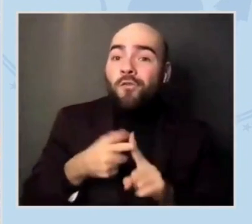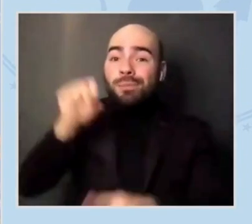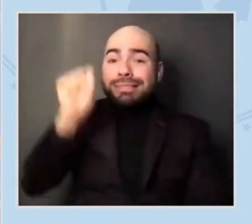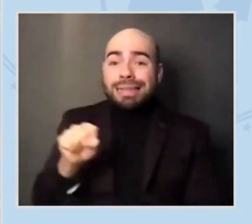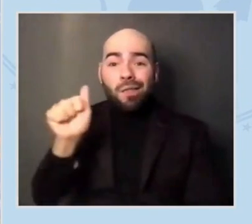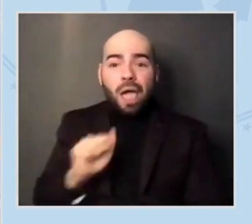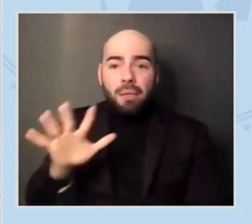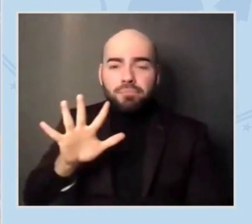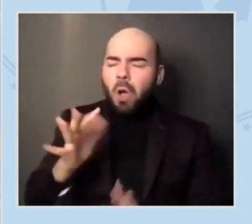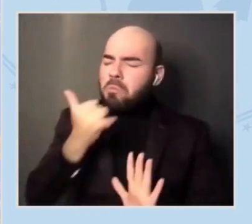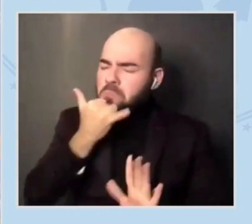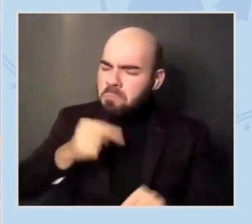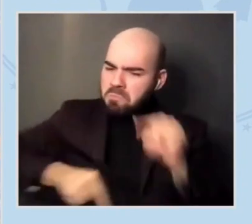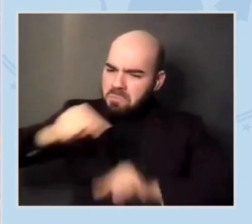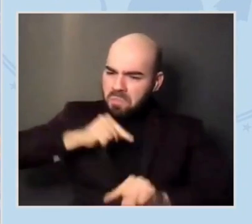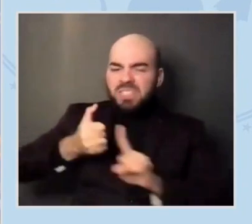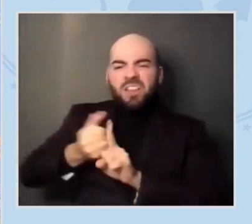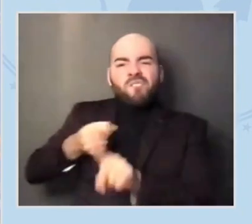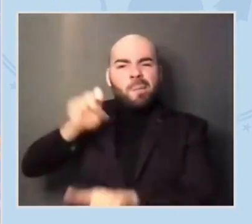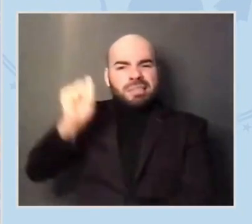from South Asia,